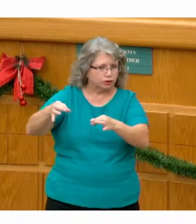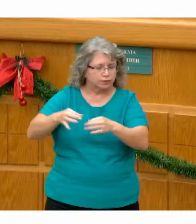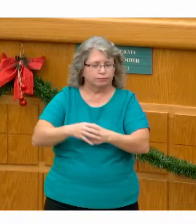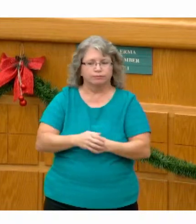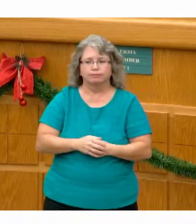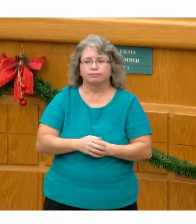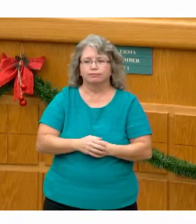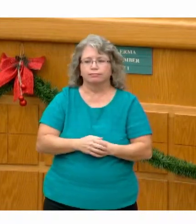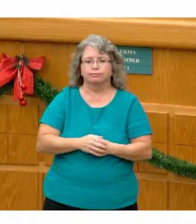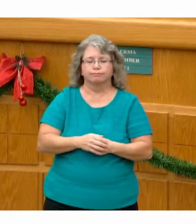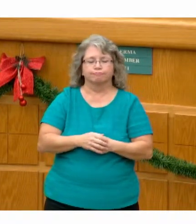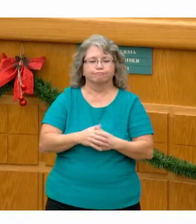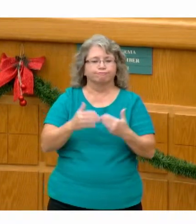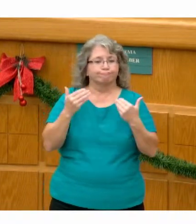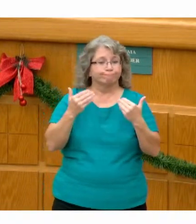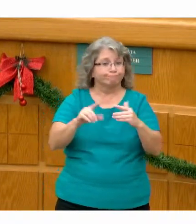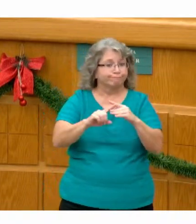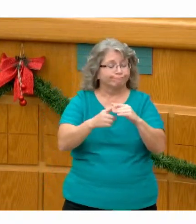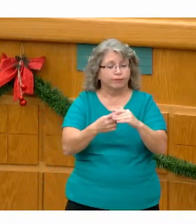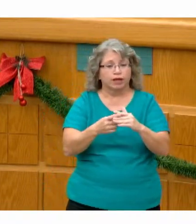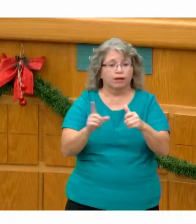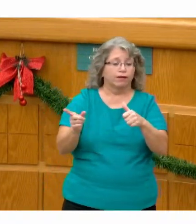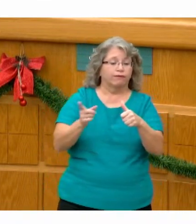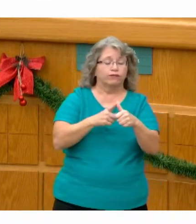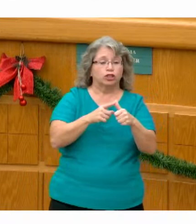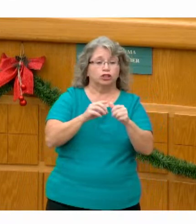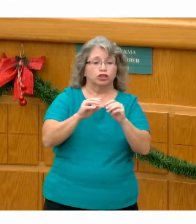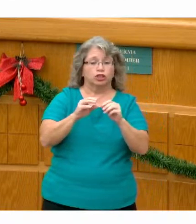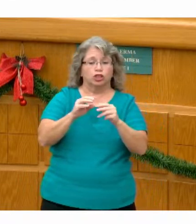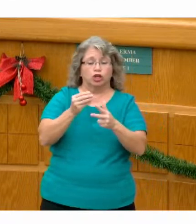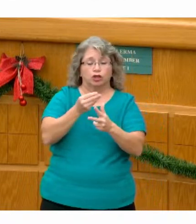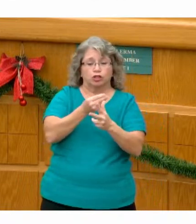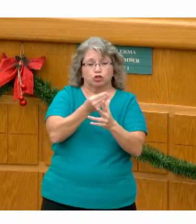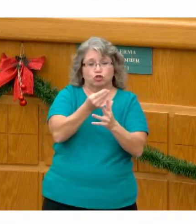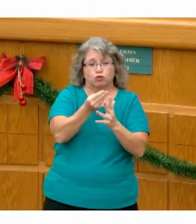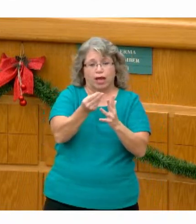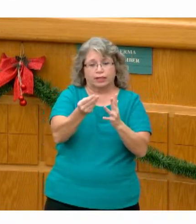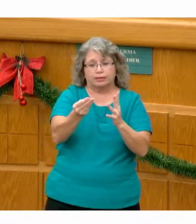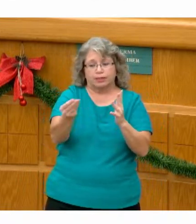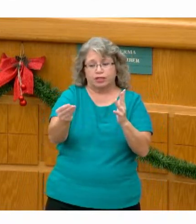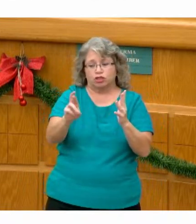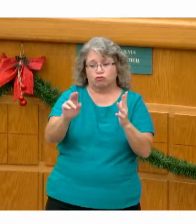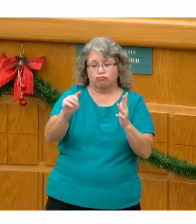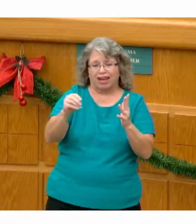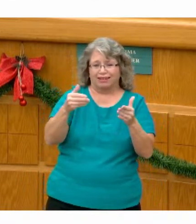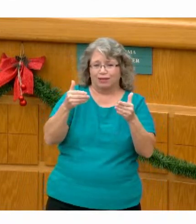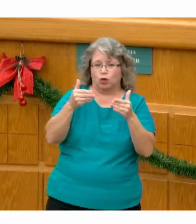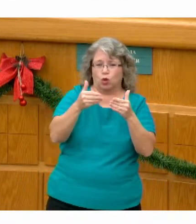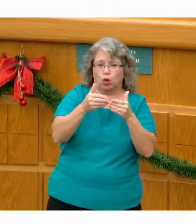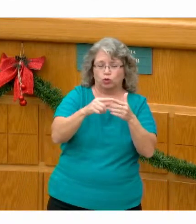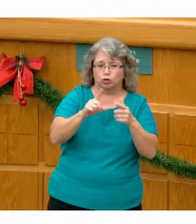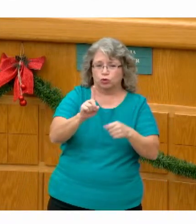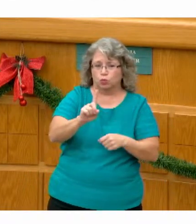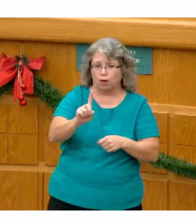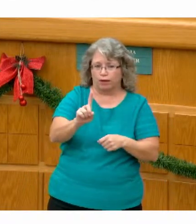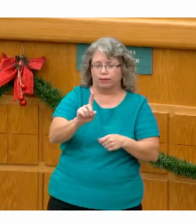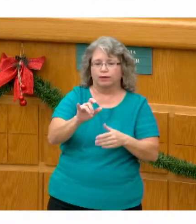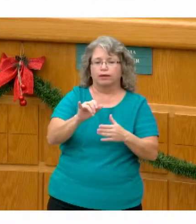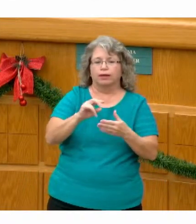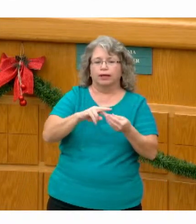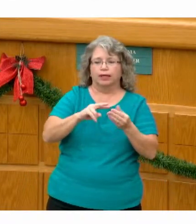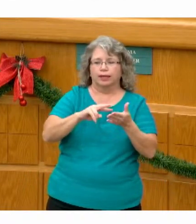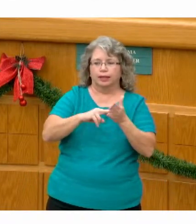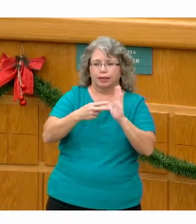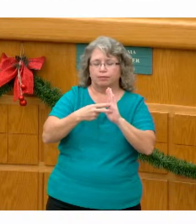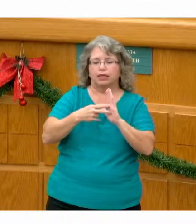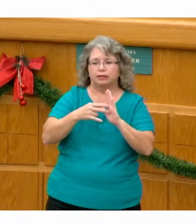it. First off is the transmission rate is right near 1. That means COVID cases are accumulating at about the same rate each